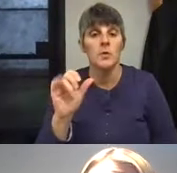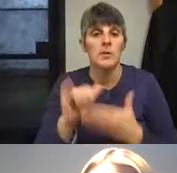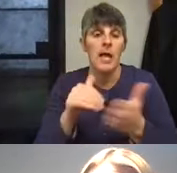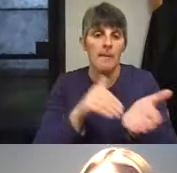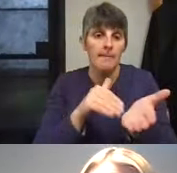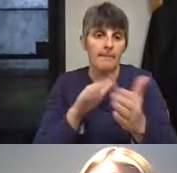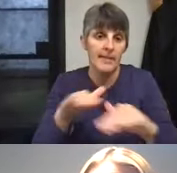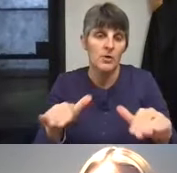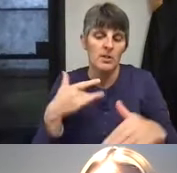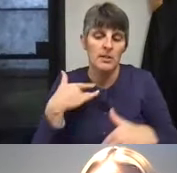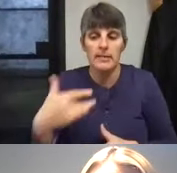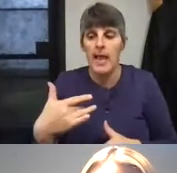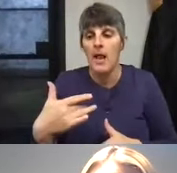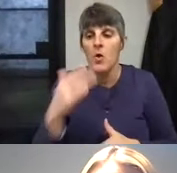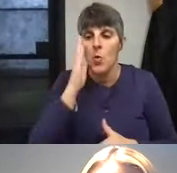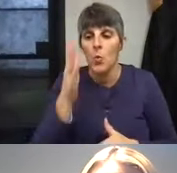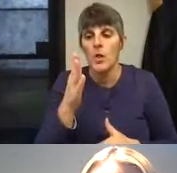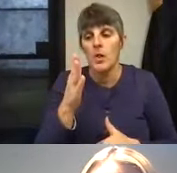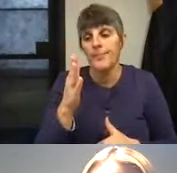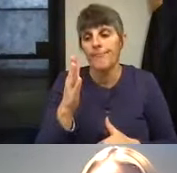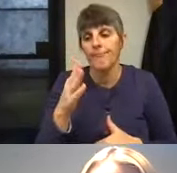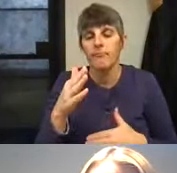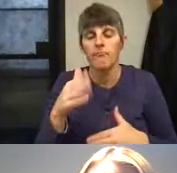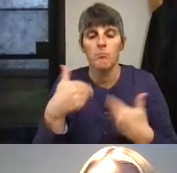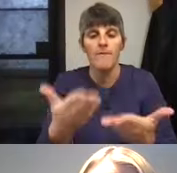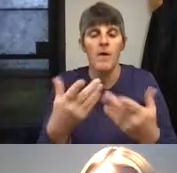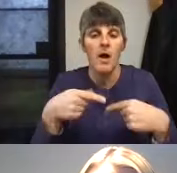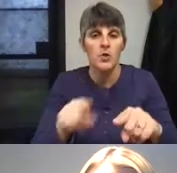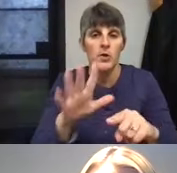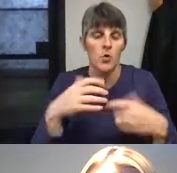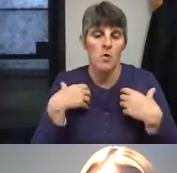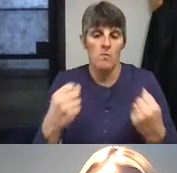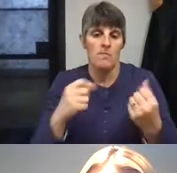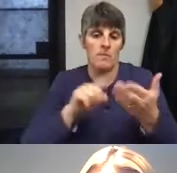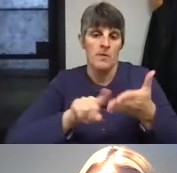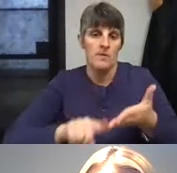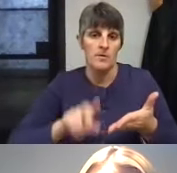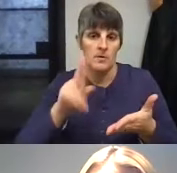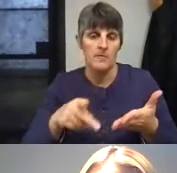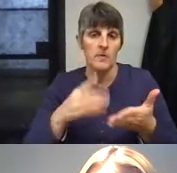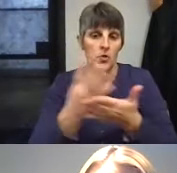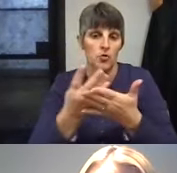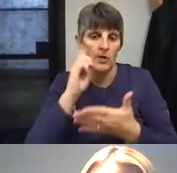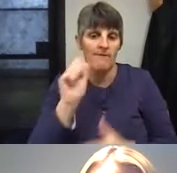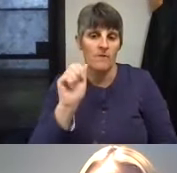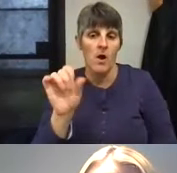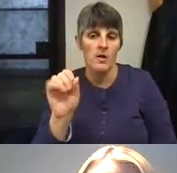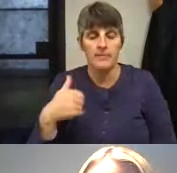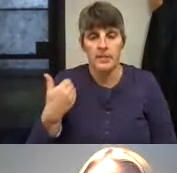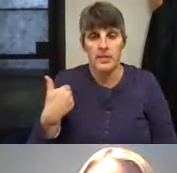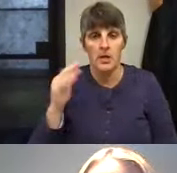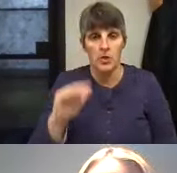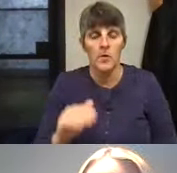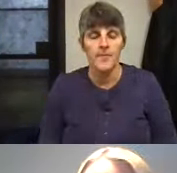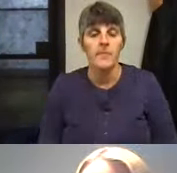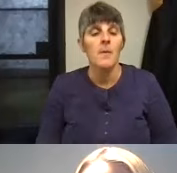pediatricians typically will give these at your well child visits to screen for autism in young children.